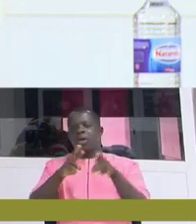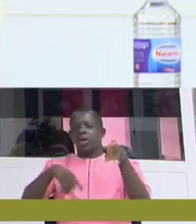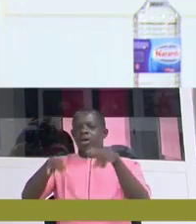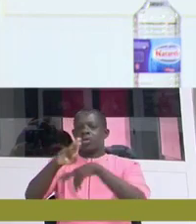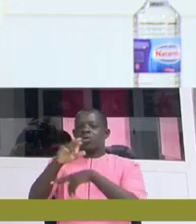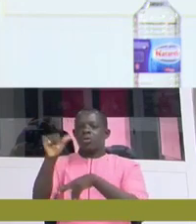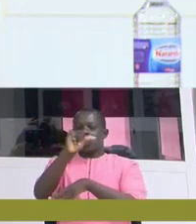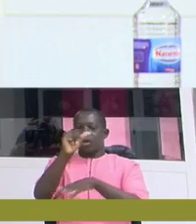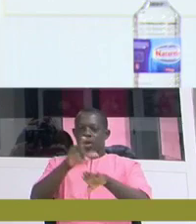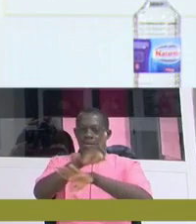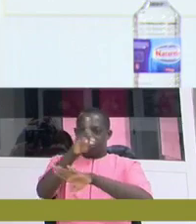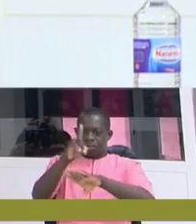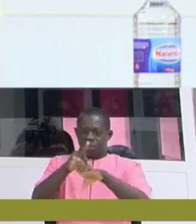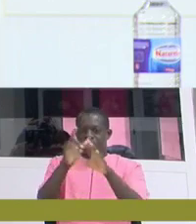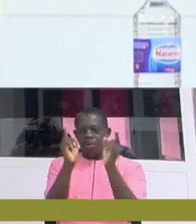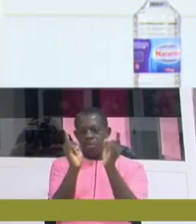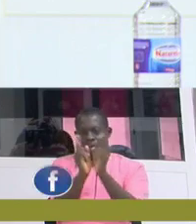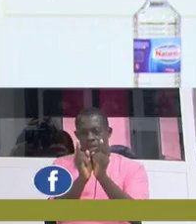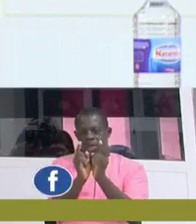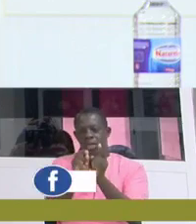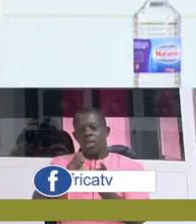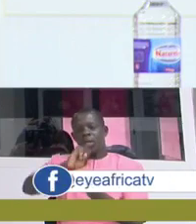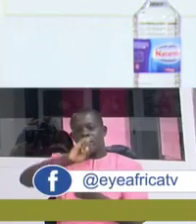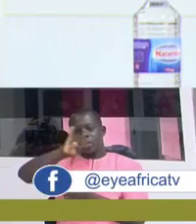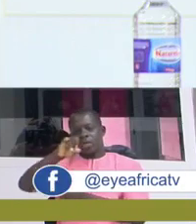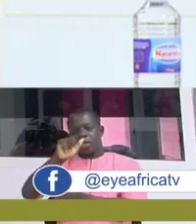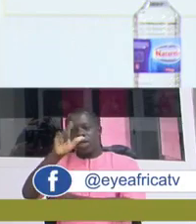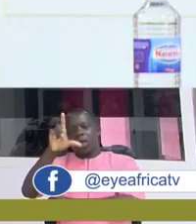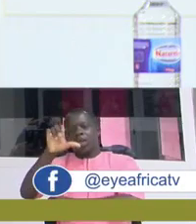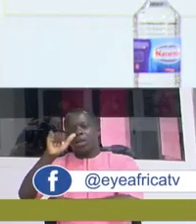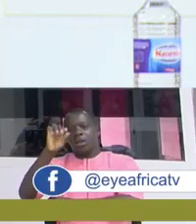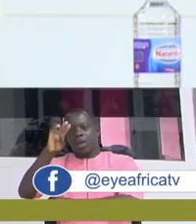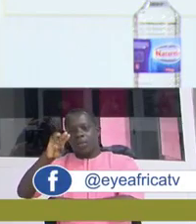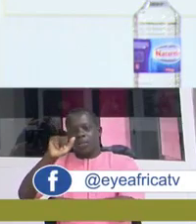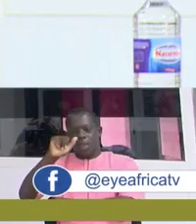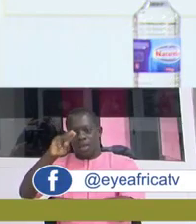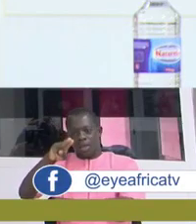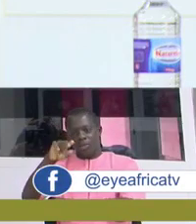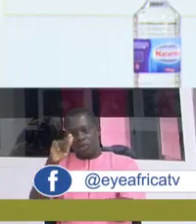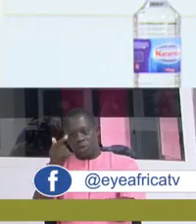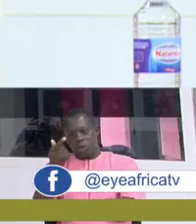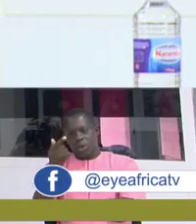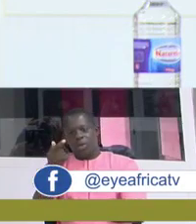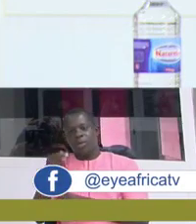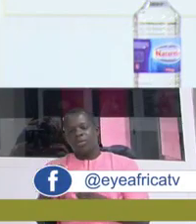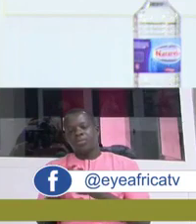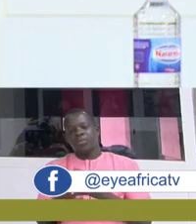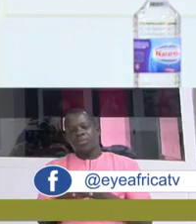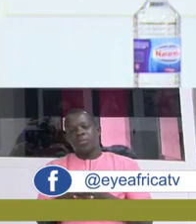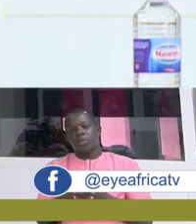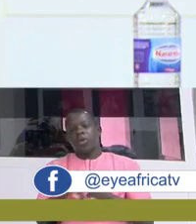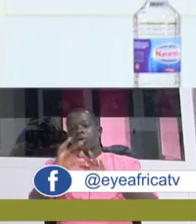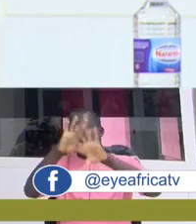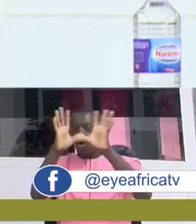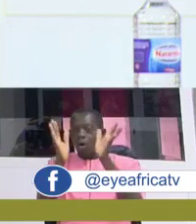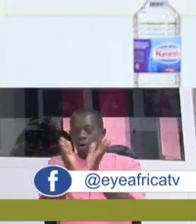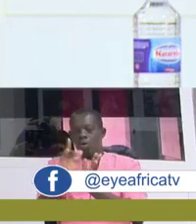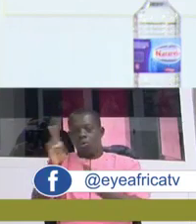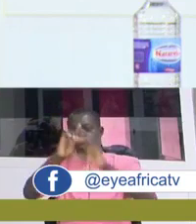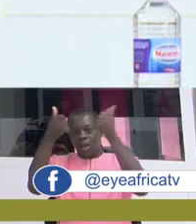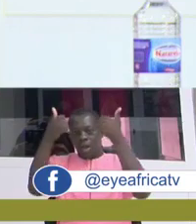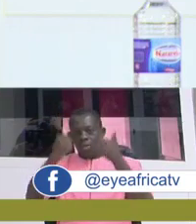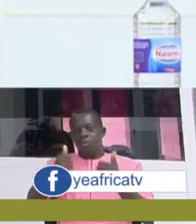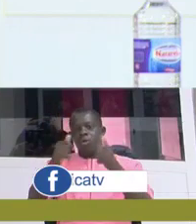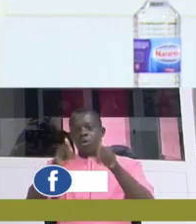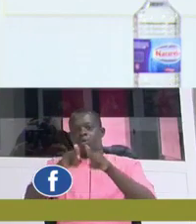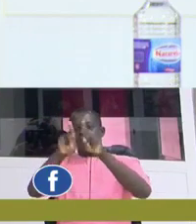e Jalamaya. I went to Jalamang's house. Nga membe ninke balbe tambita menna. And all that transpired with all these